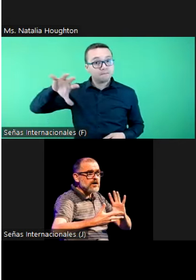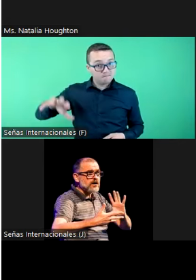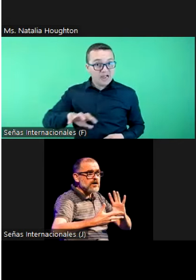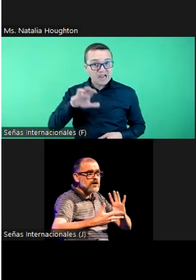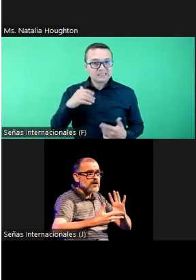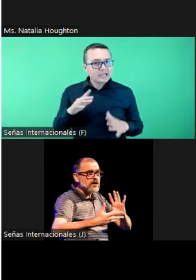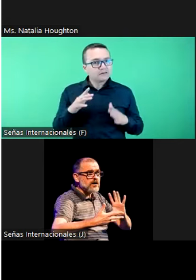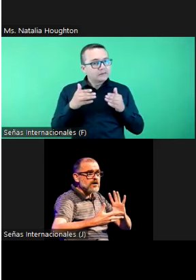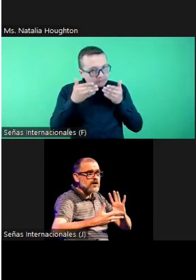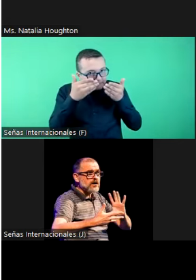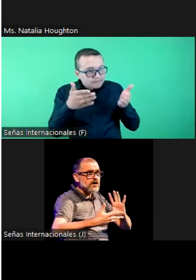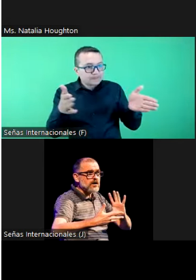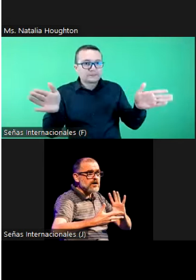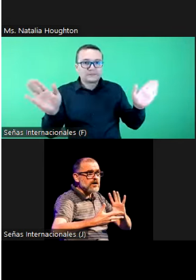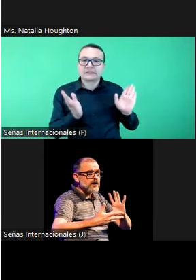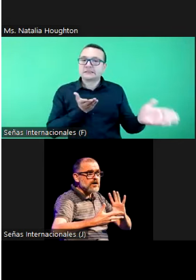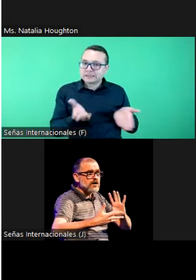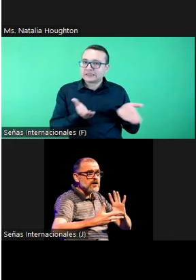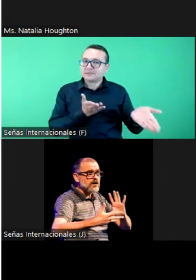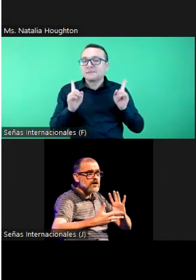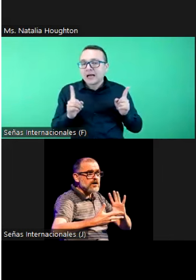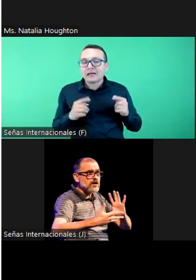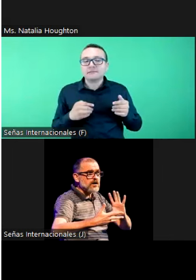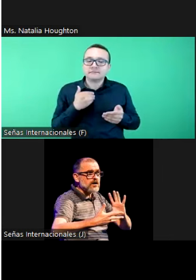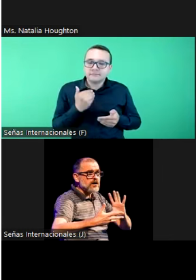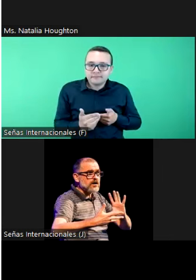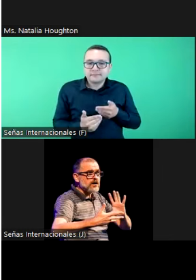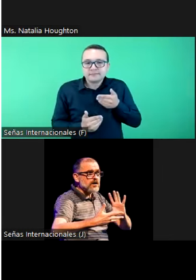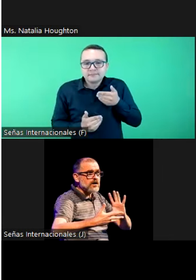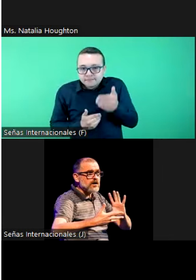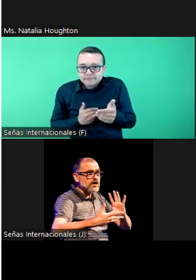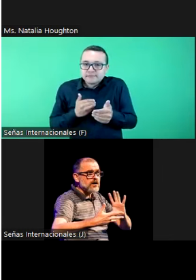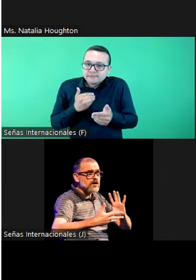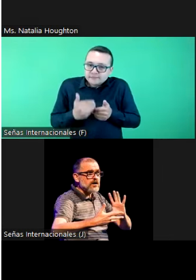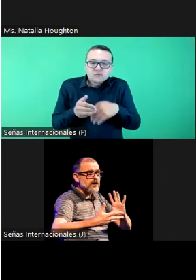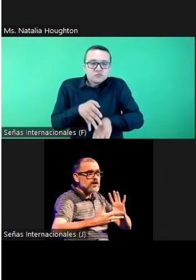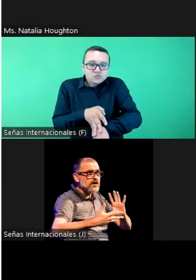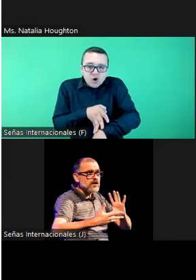the pandemic. And there have been structural